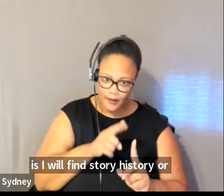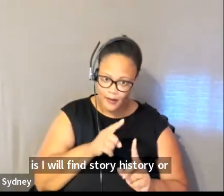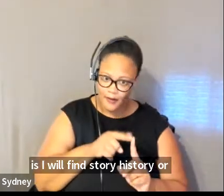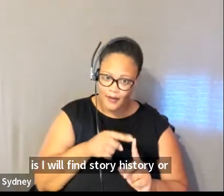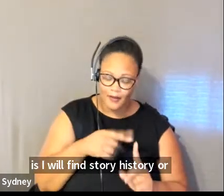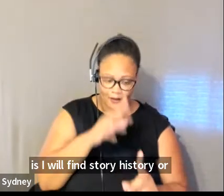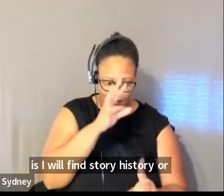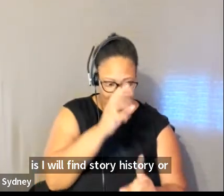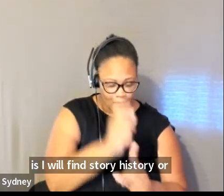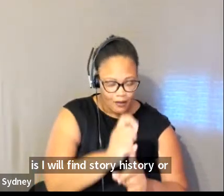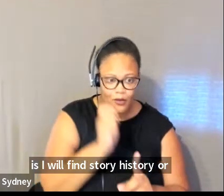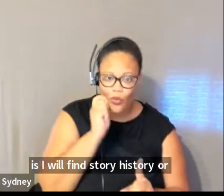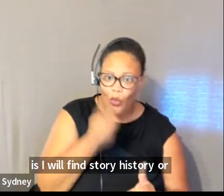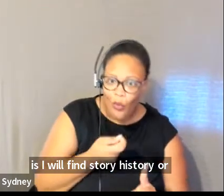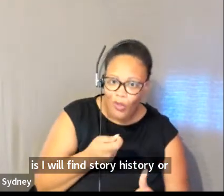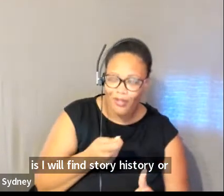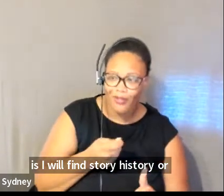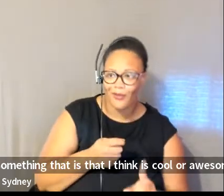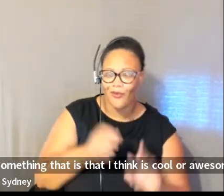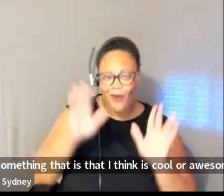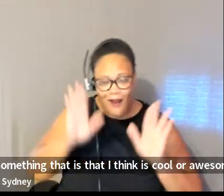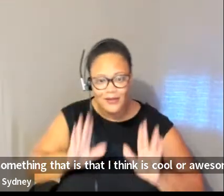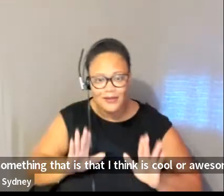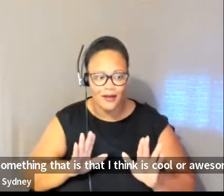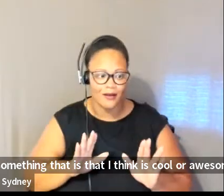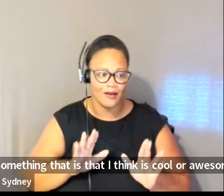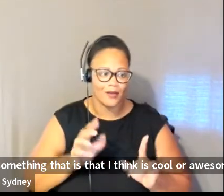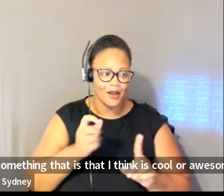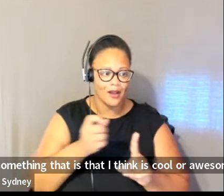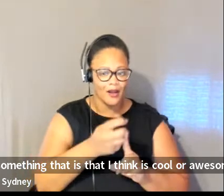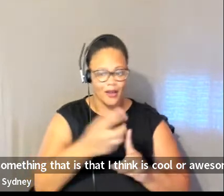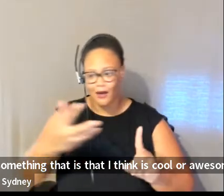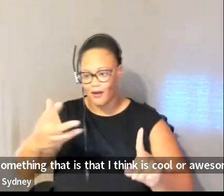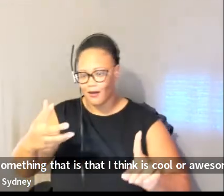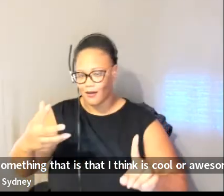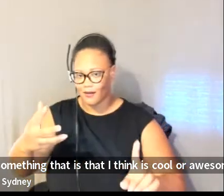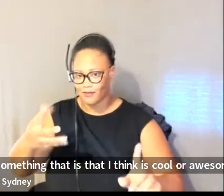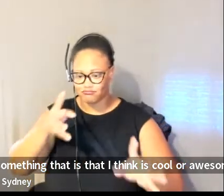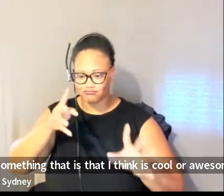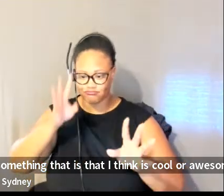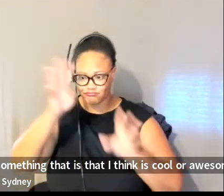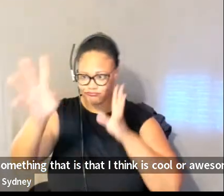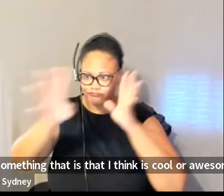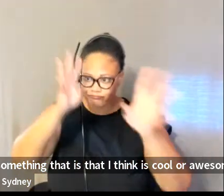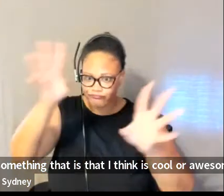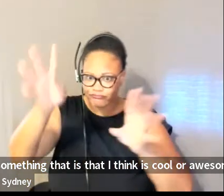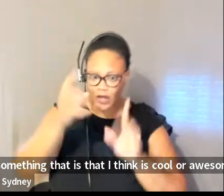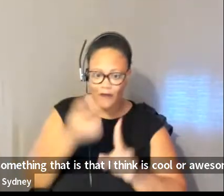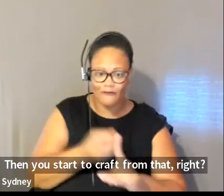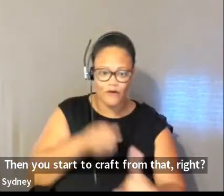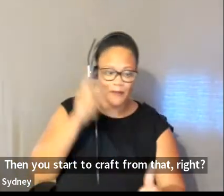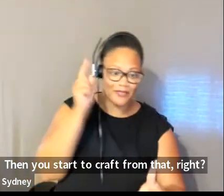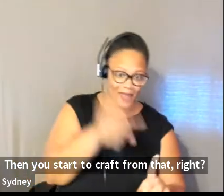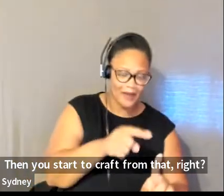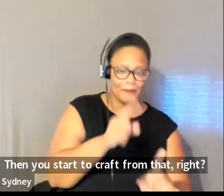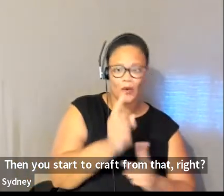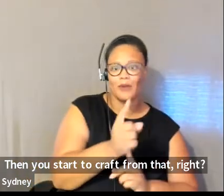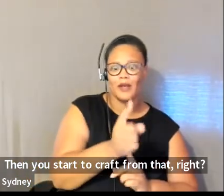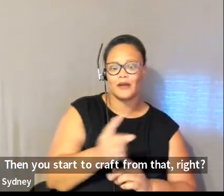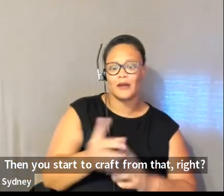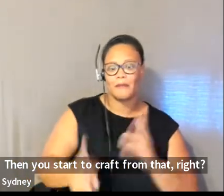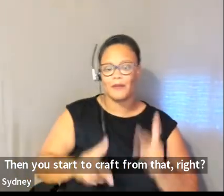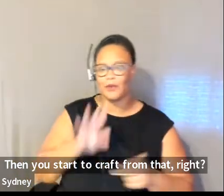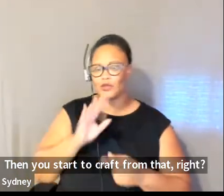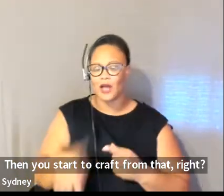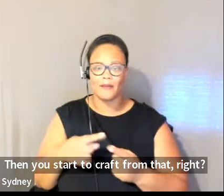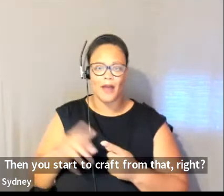I think is cool or awesome. And then you start to craft from that, right? It's like when people talk about science fiction, it's a kind of a